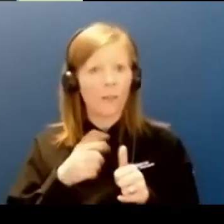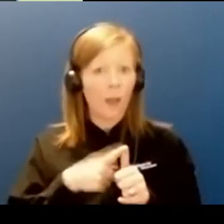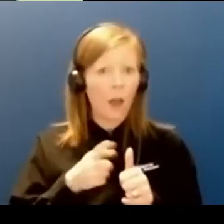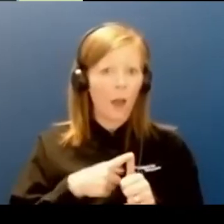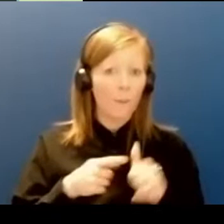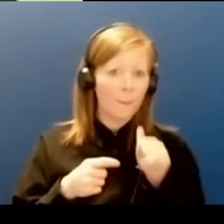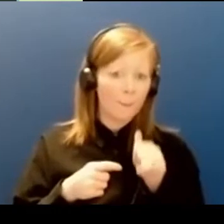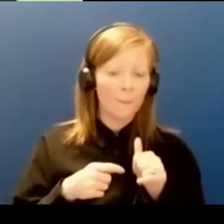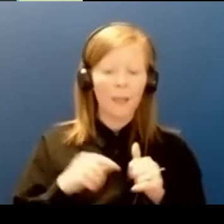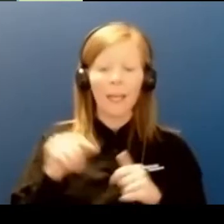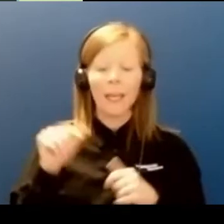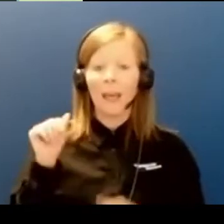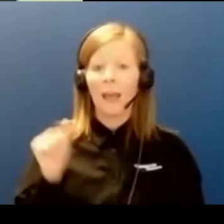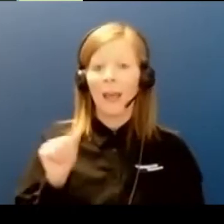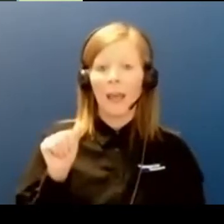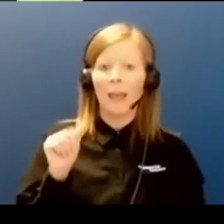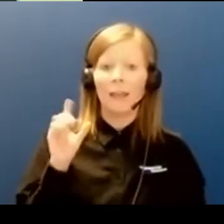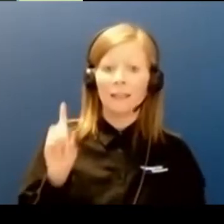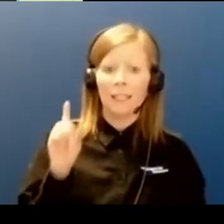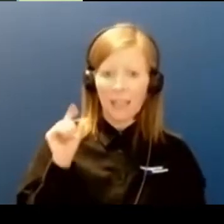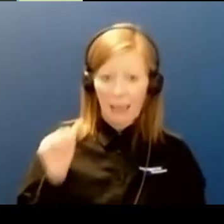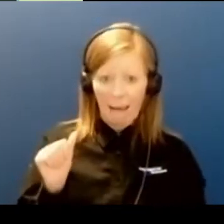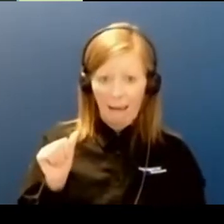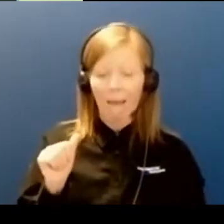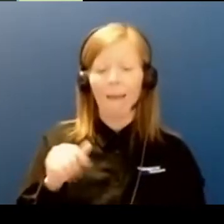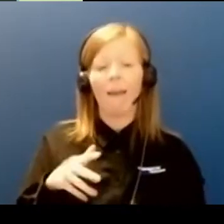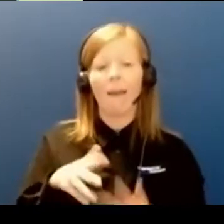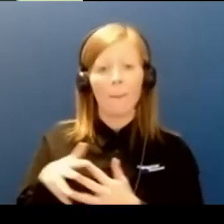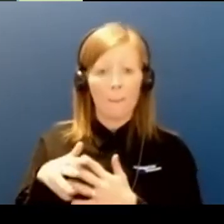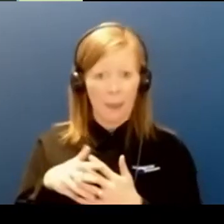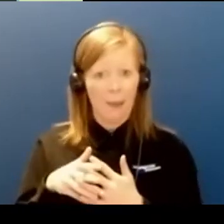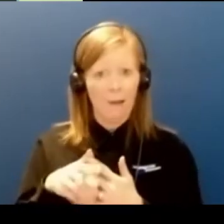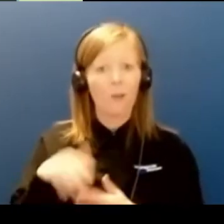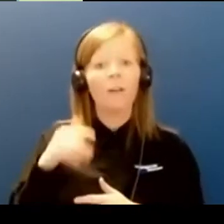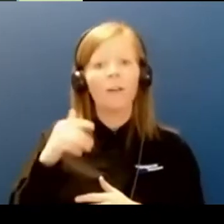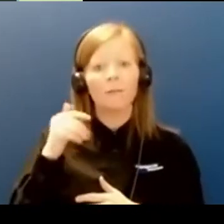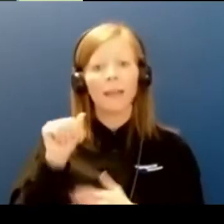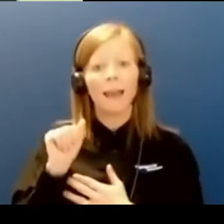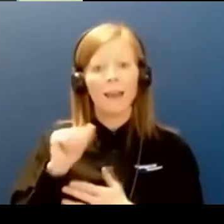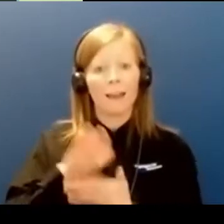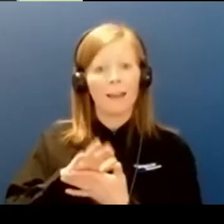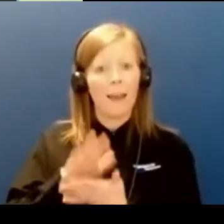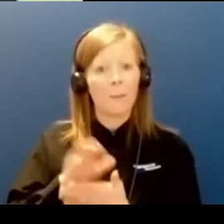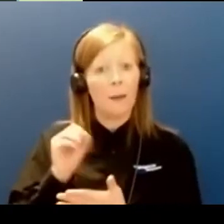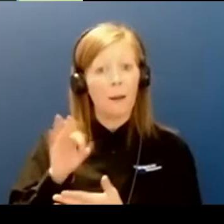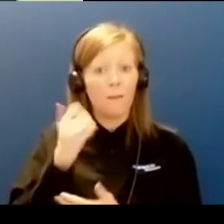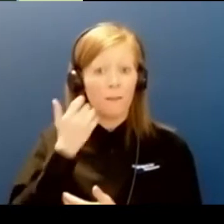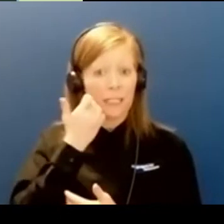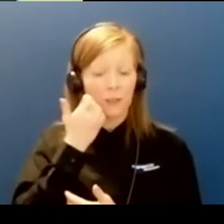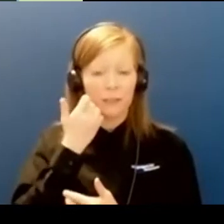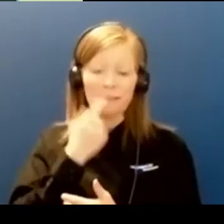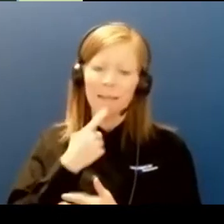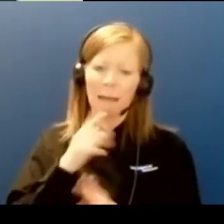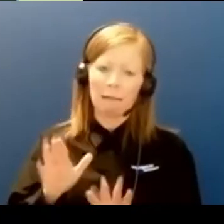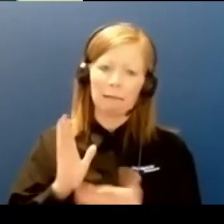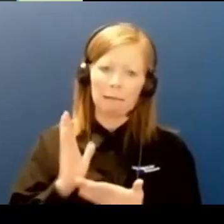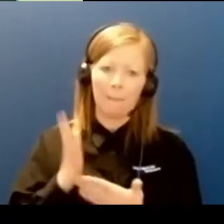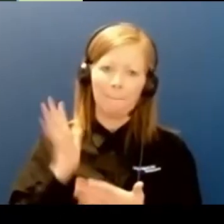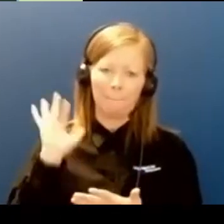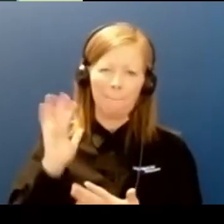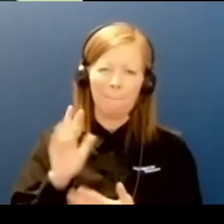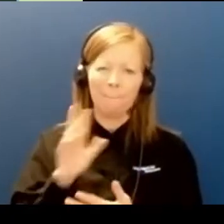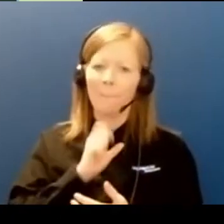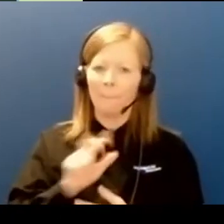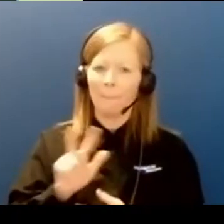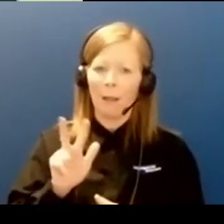the American Academy of Pediatric Dentistry suggests that to stop these habits by 36 months of age, because again,